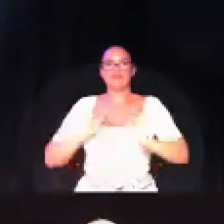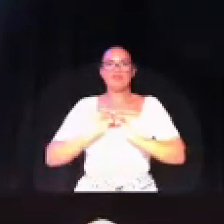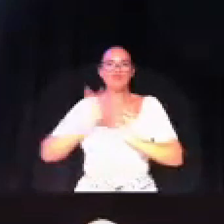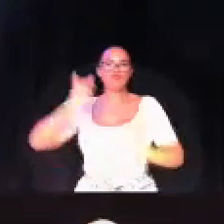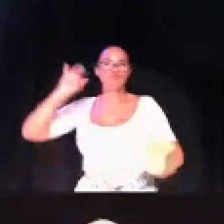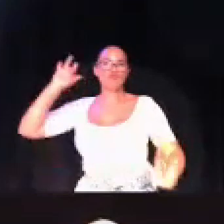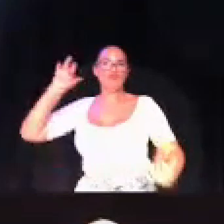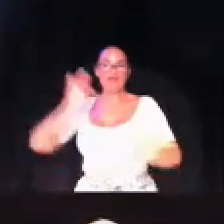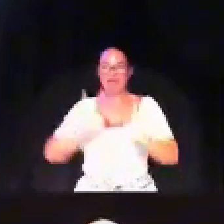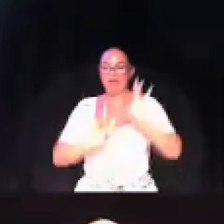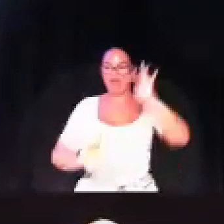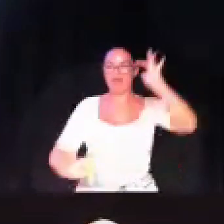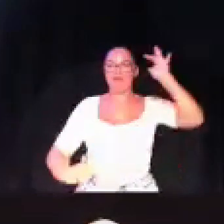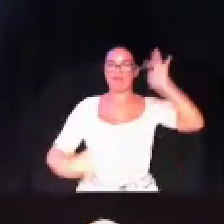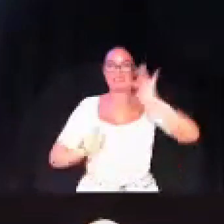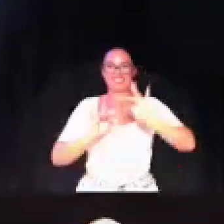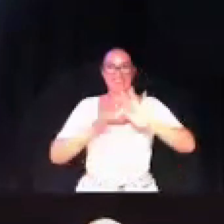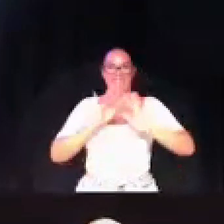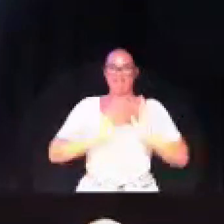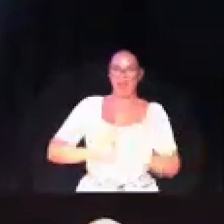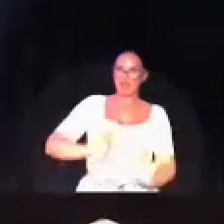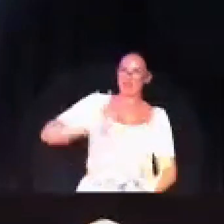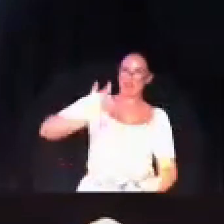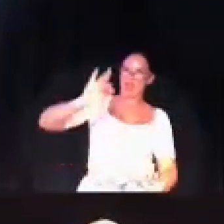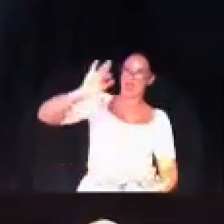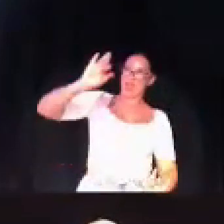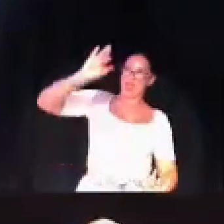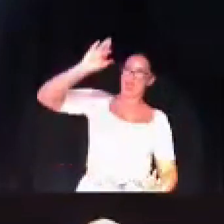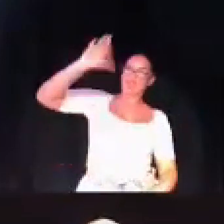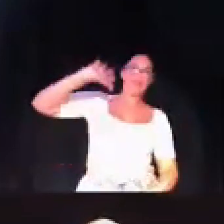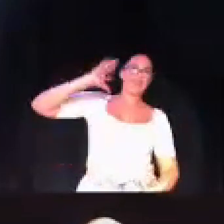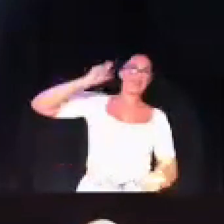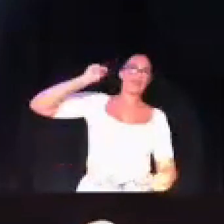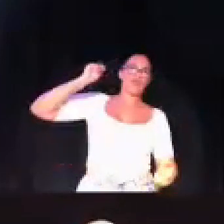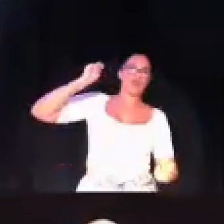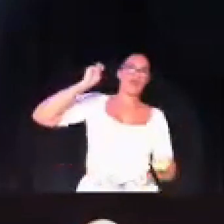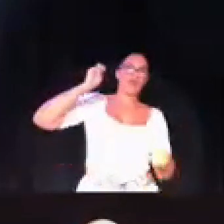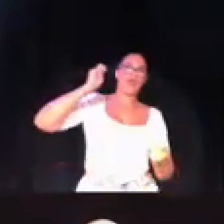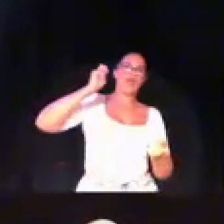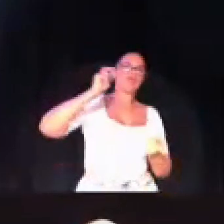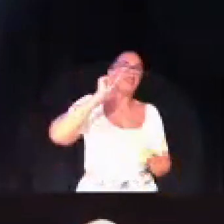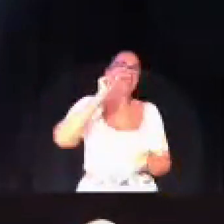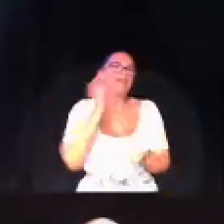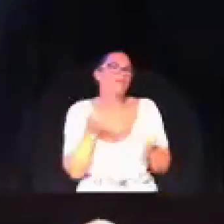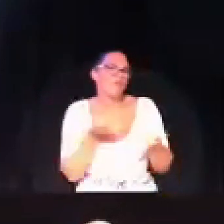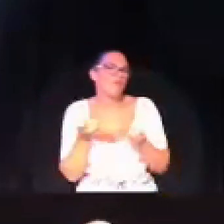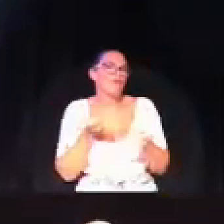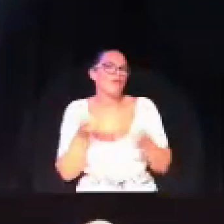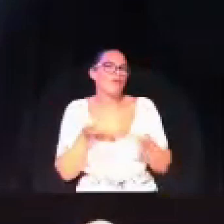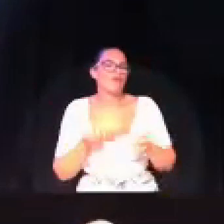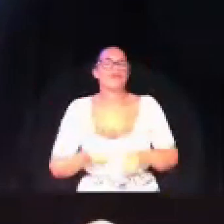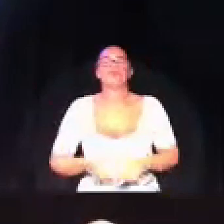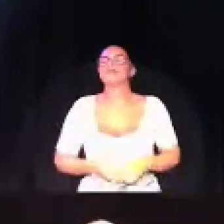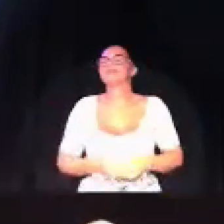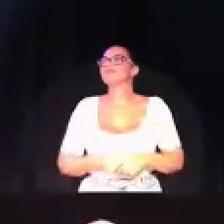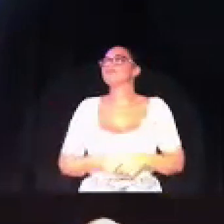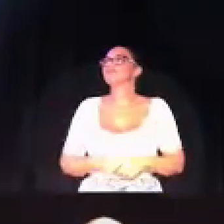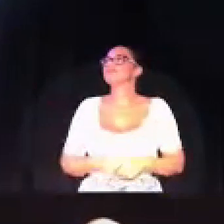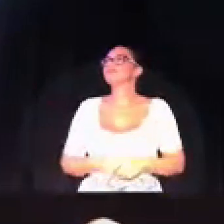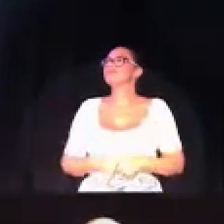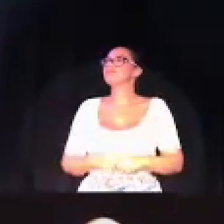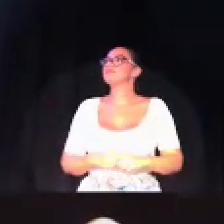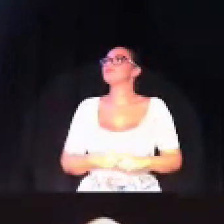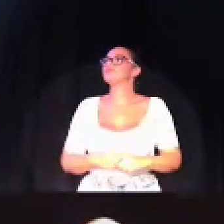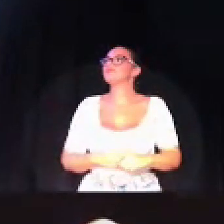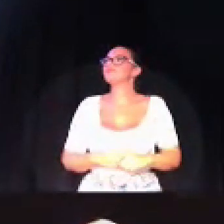like literal, kind of you stretch it and the value changes. So you have a bit more control over those. So they can be